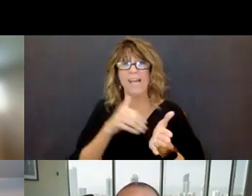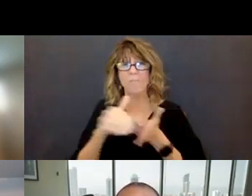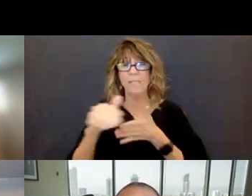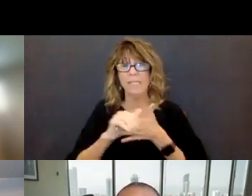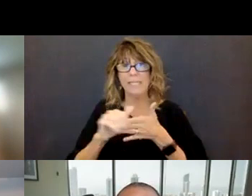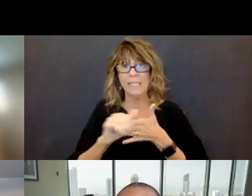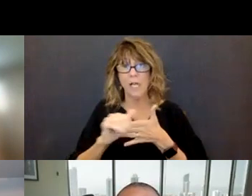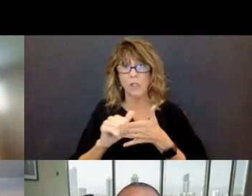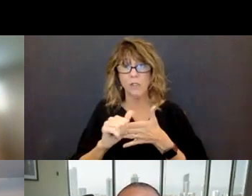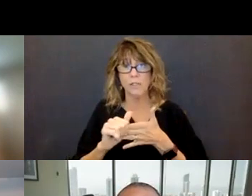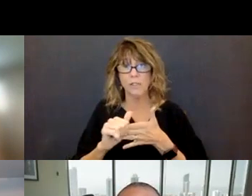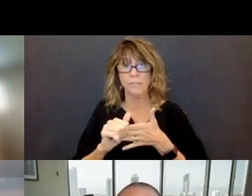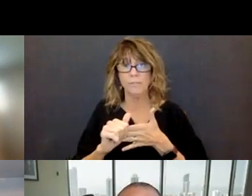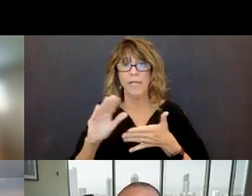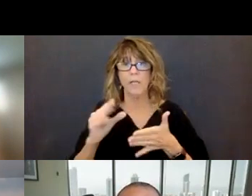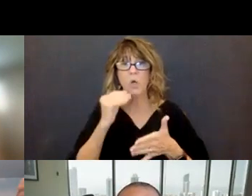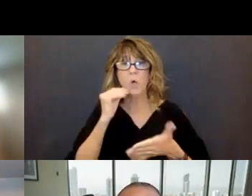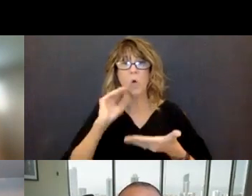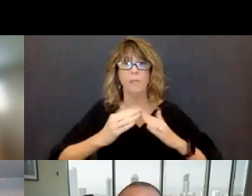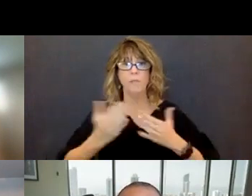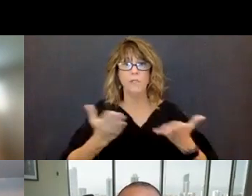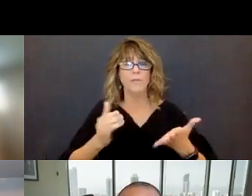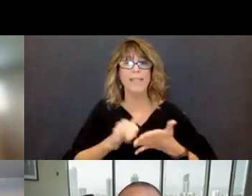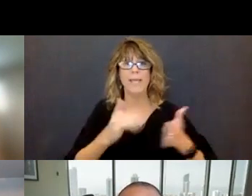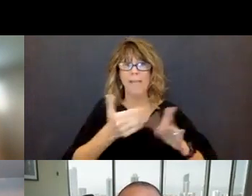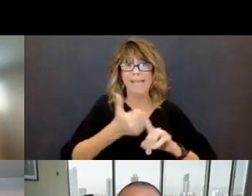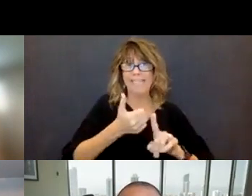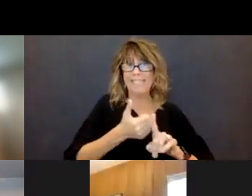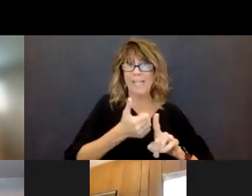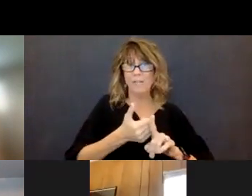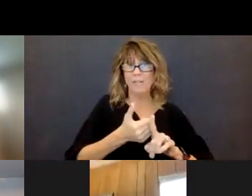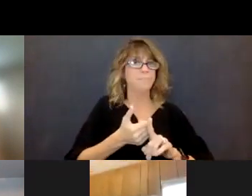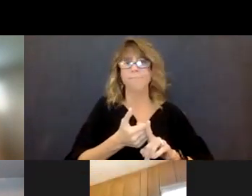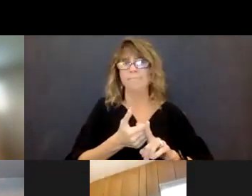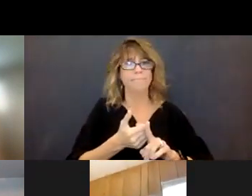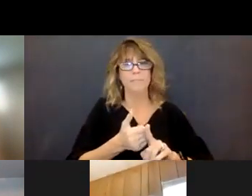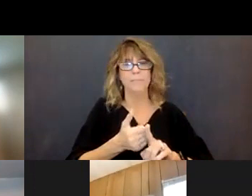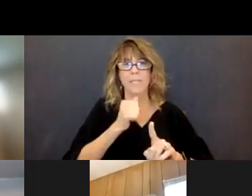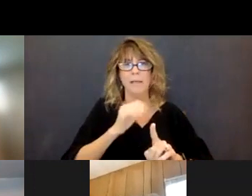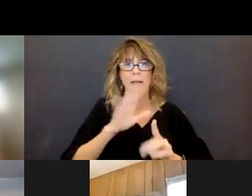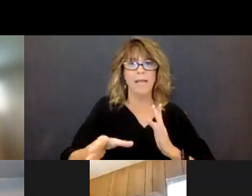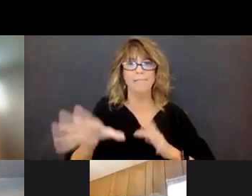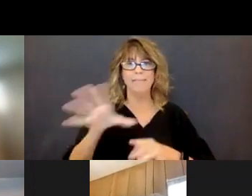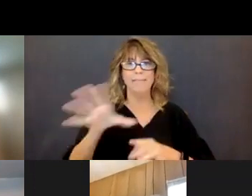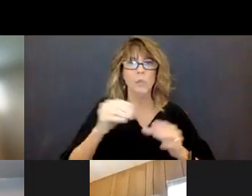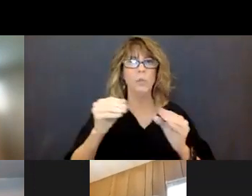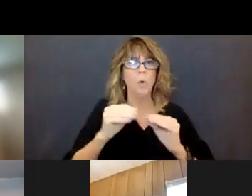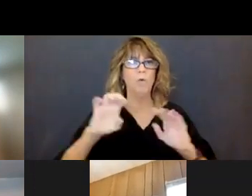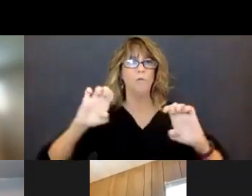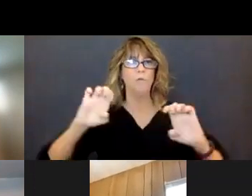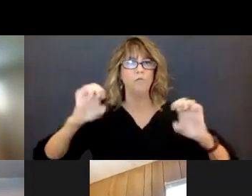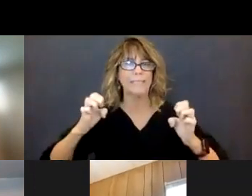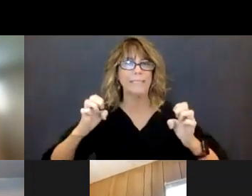home and community-based services, this plan did not include any additional investments in crisis services for